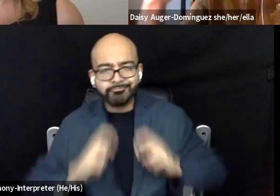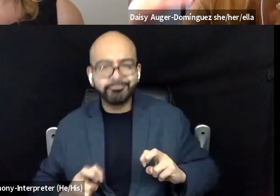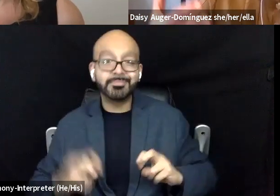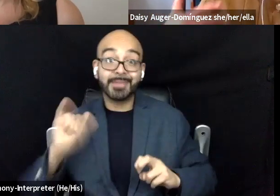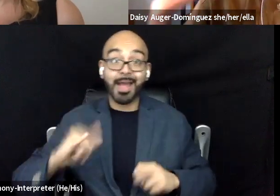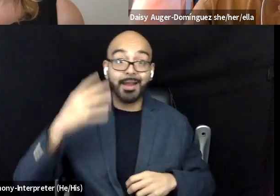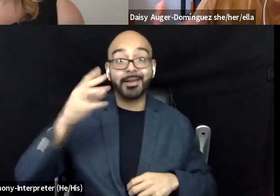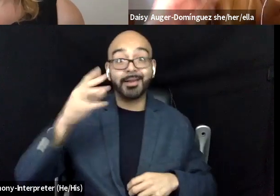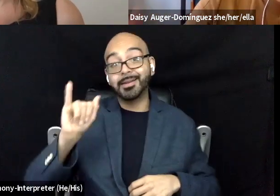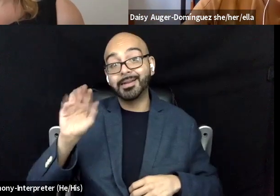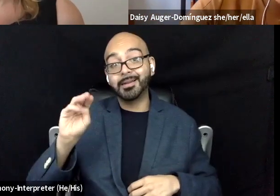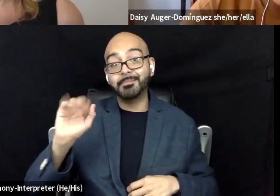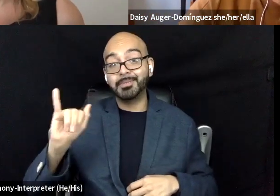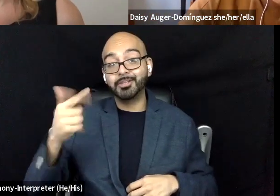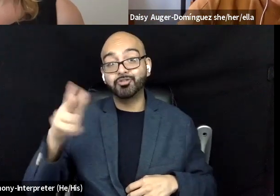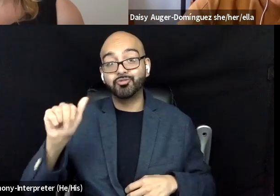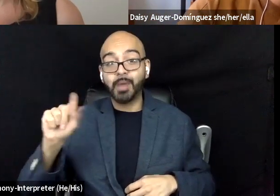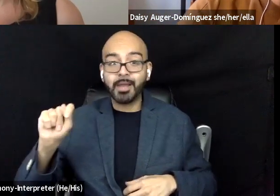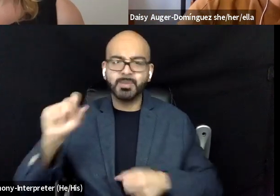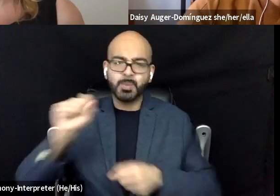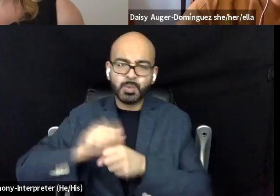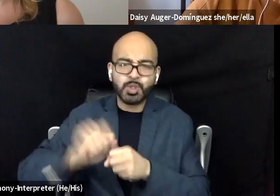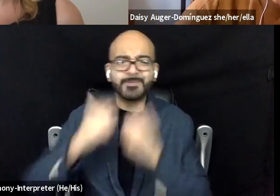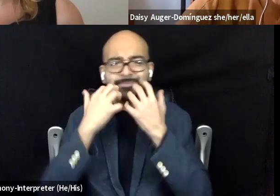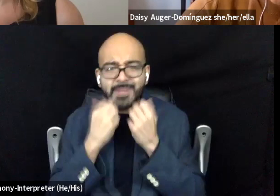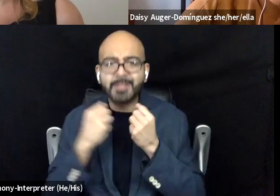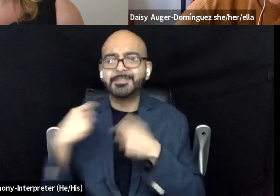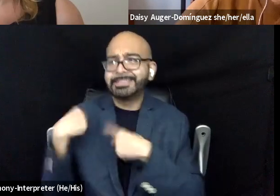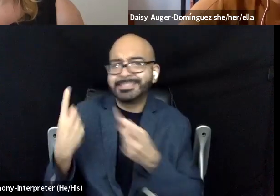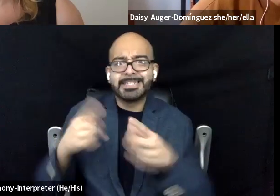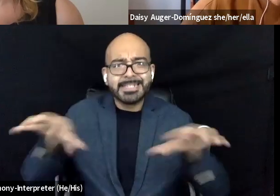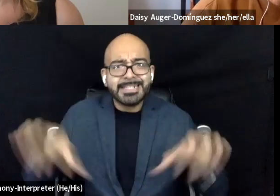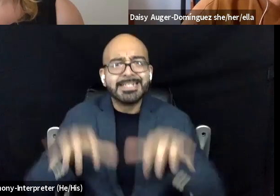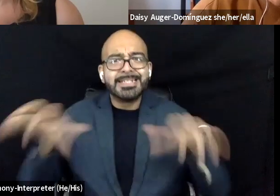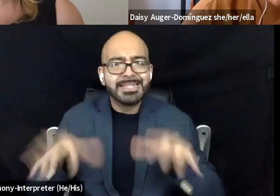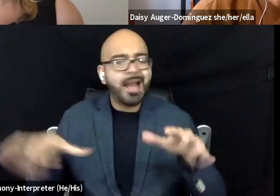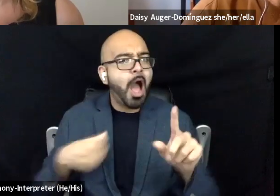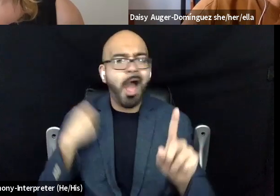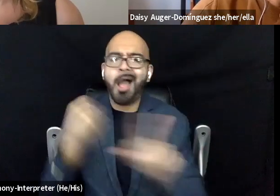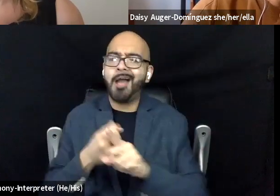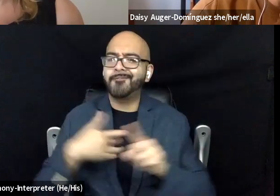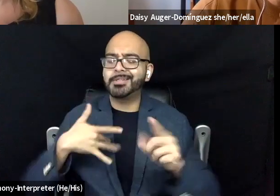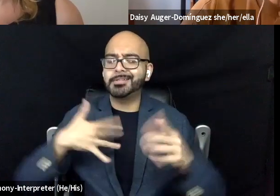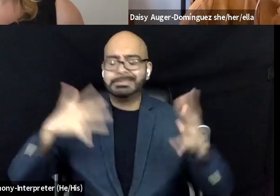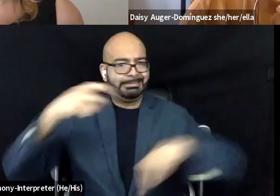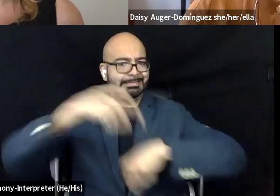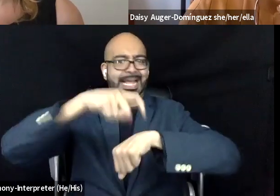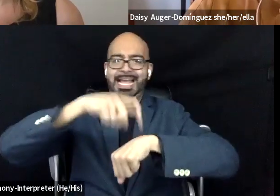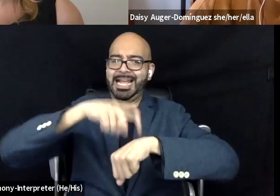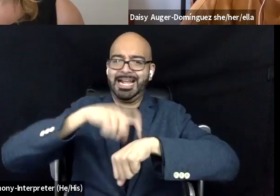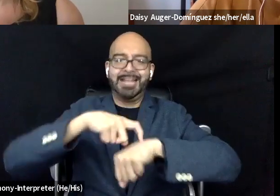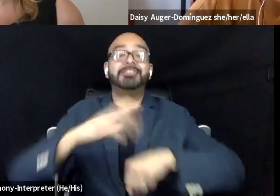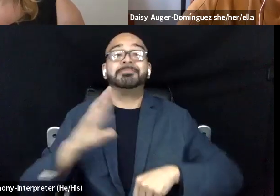been pushing myself for so long, I had really caught up to me. And I needed that. And about a year into